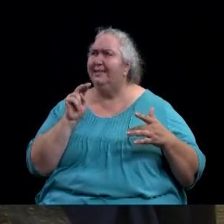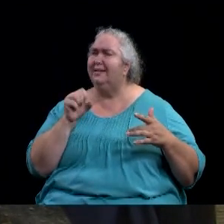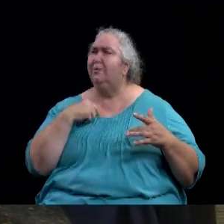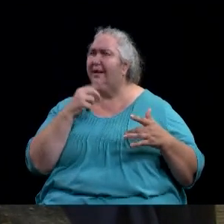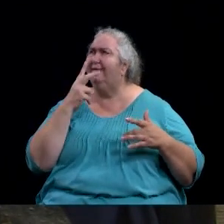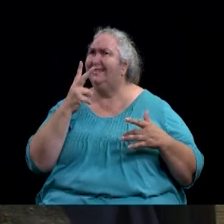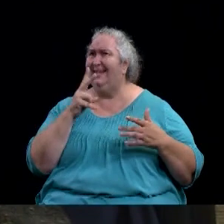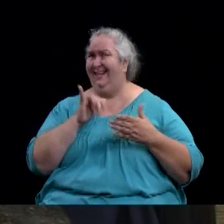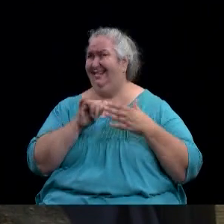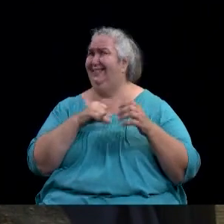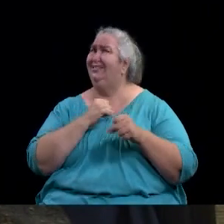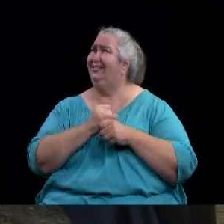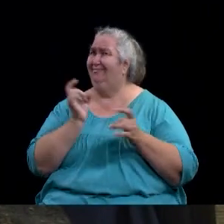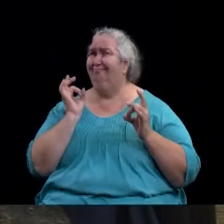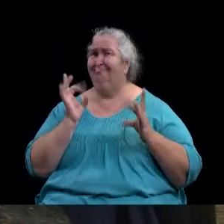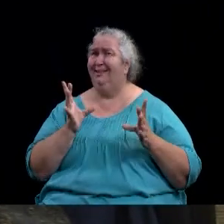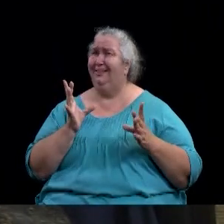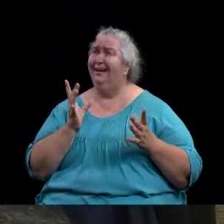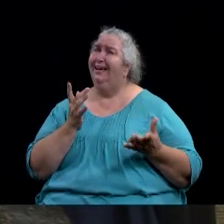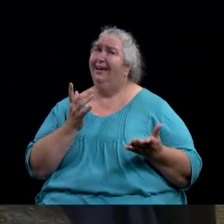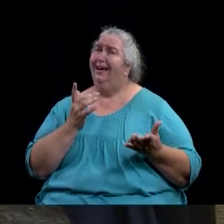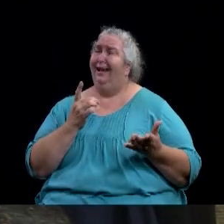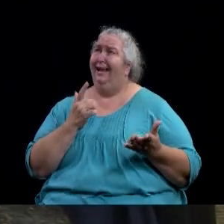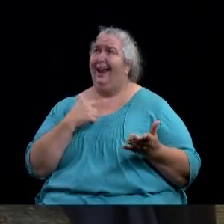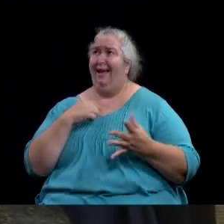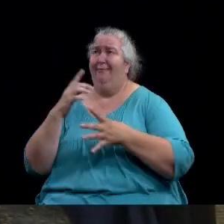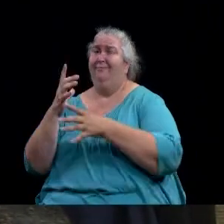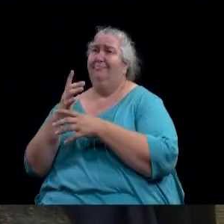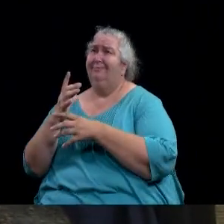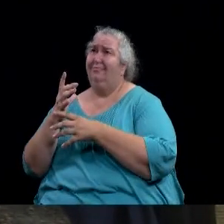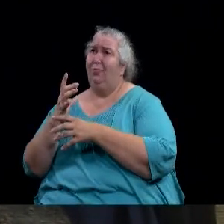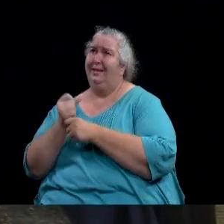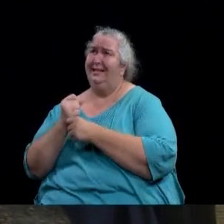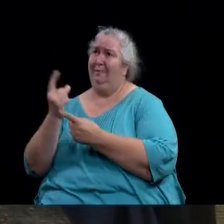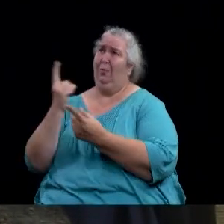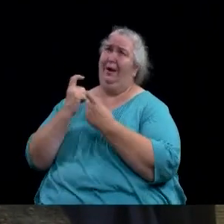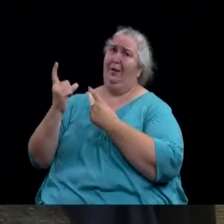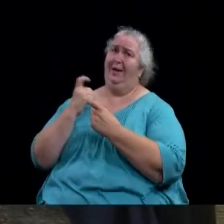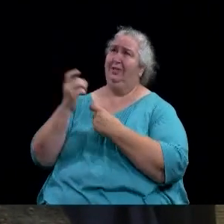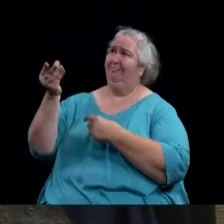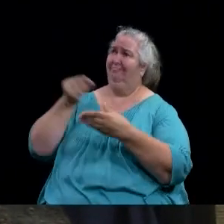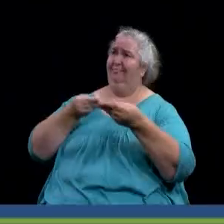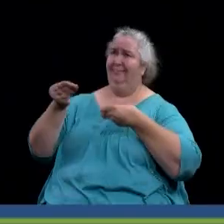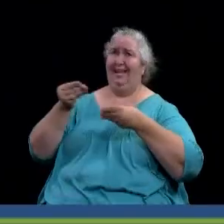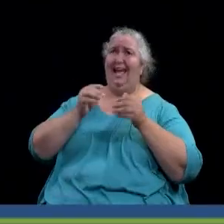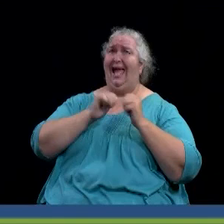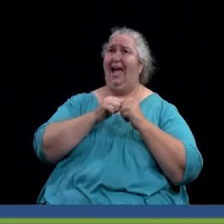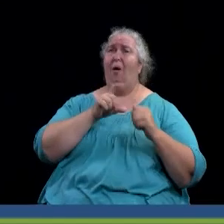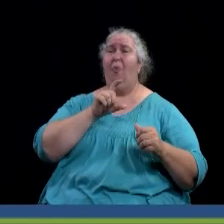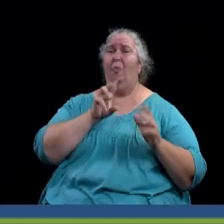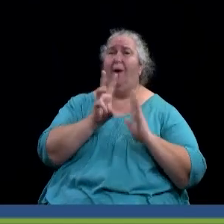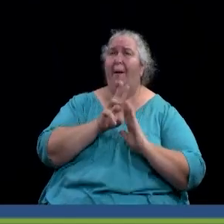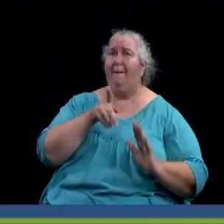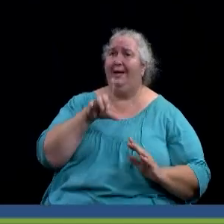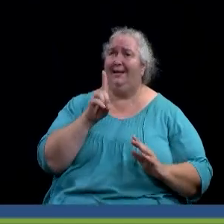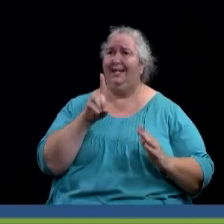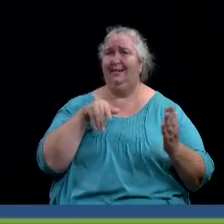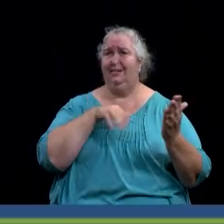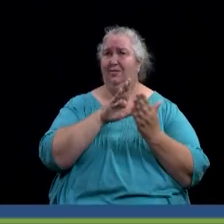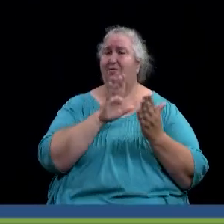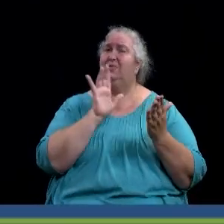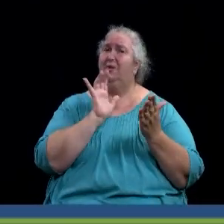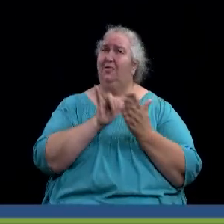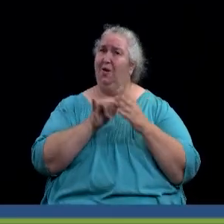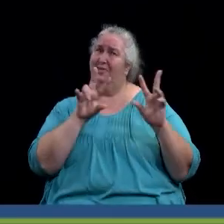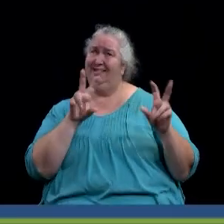receiving some questions about, how Waco PD is addressing those issues. And so I would like for us to address here in